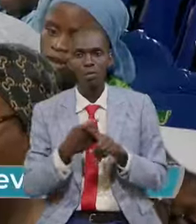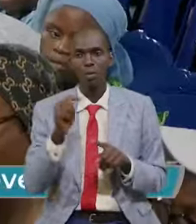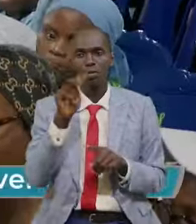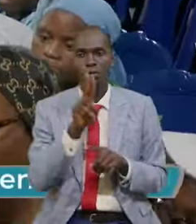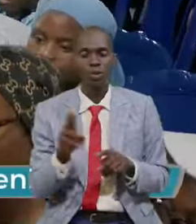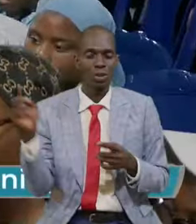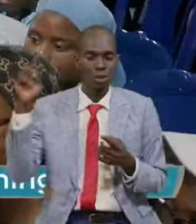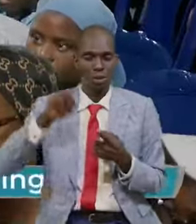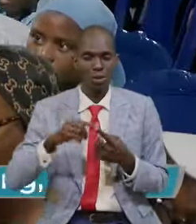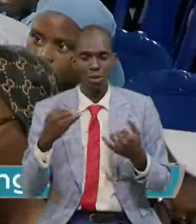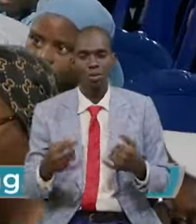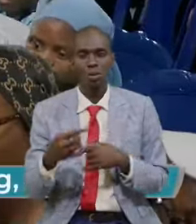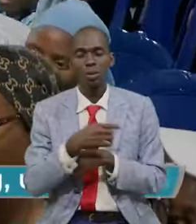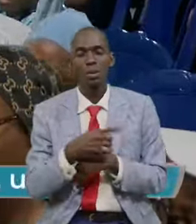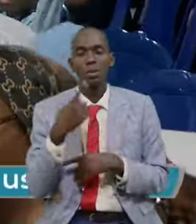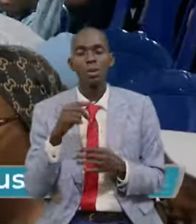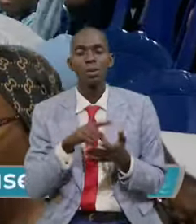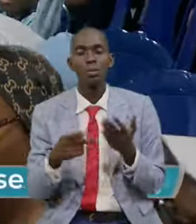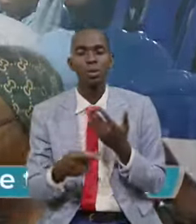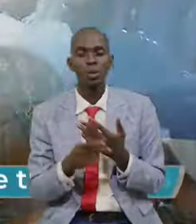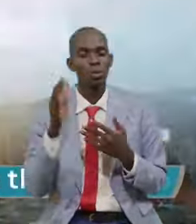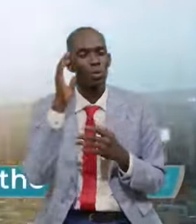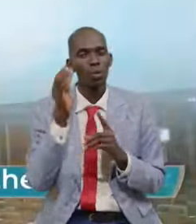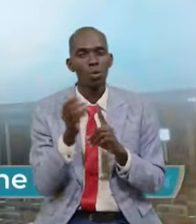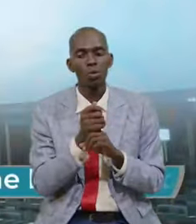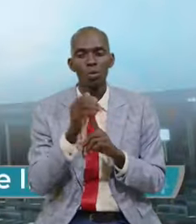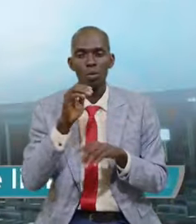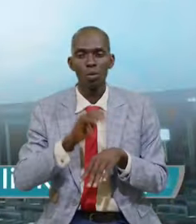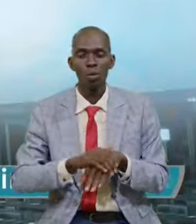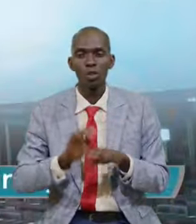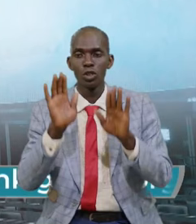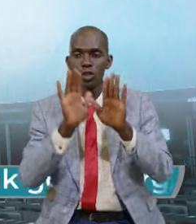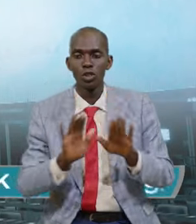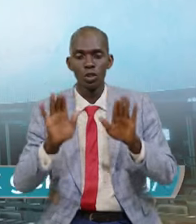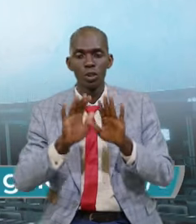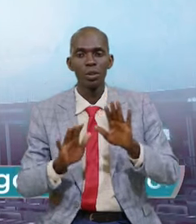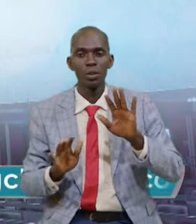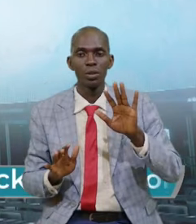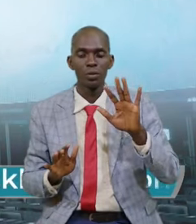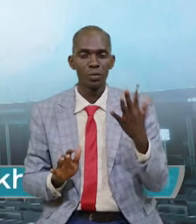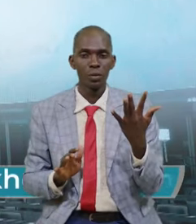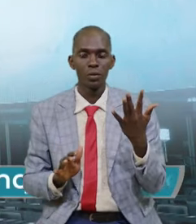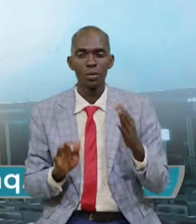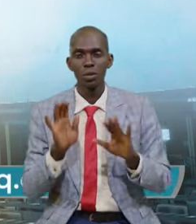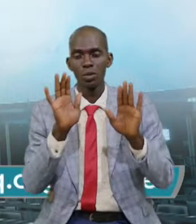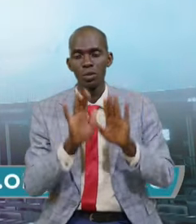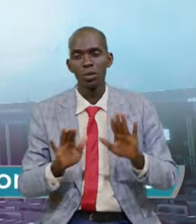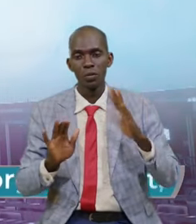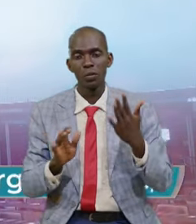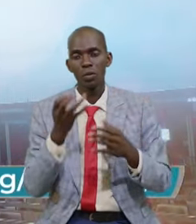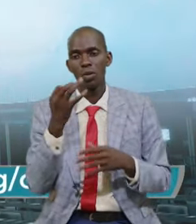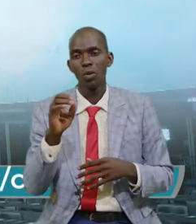on Sunday, 5th of November, 2023. More